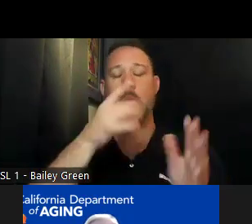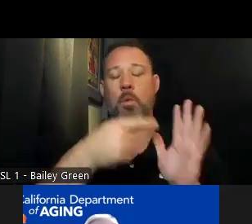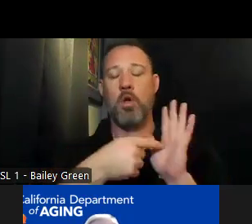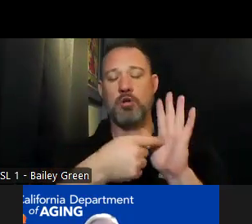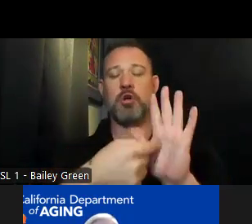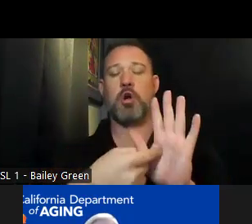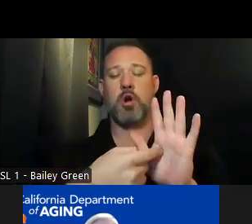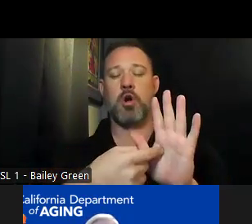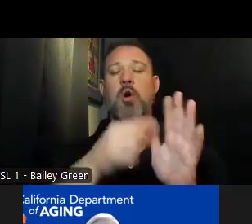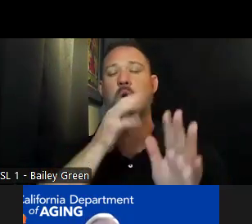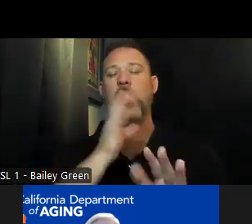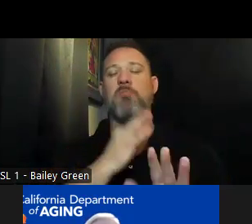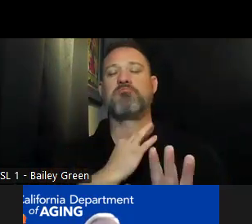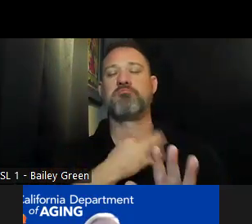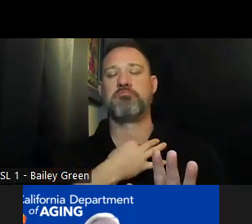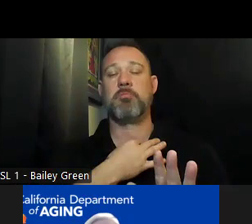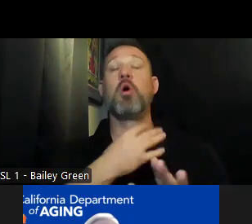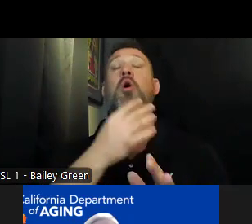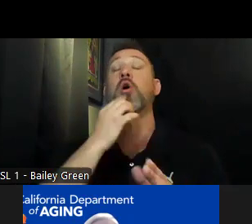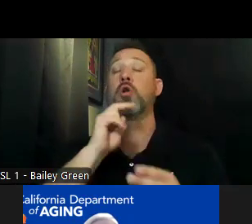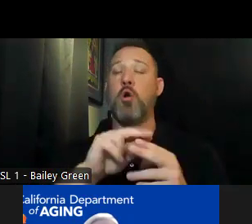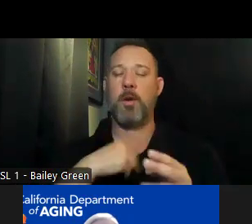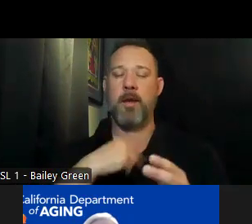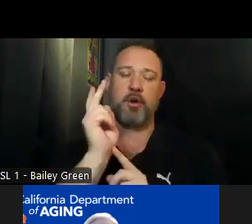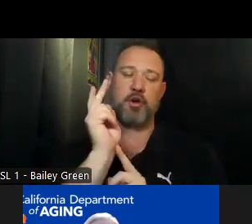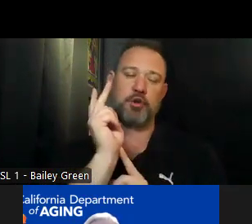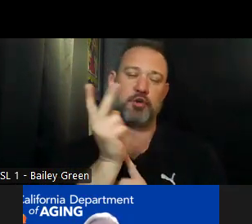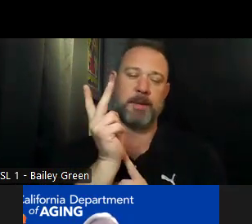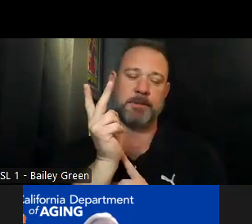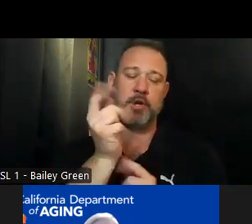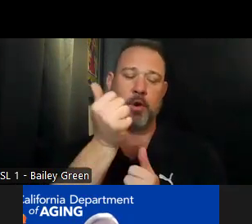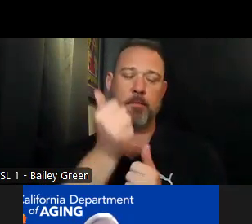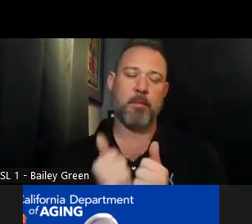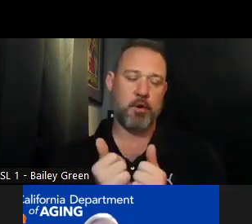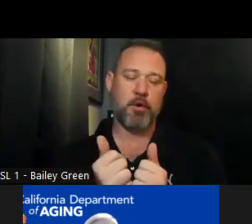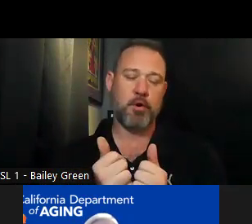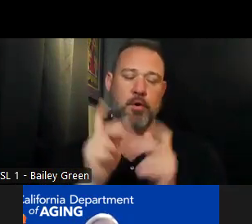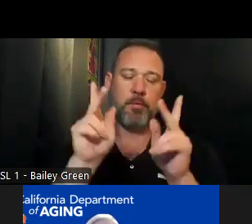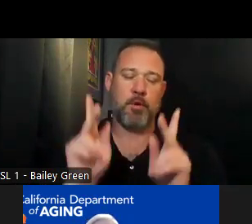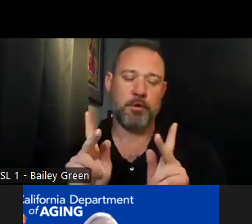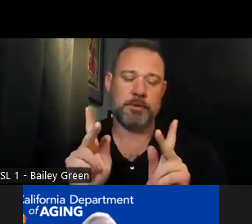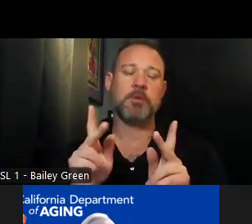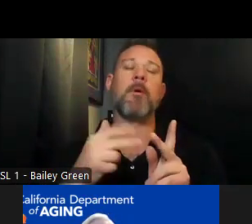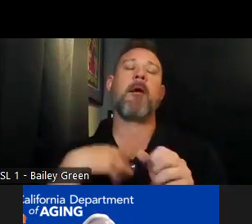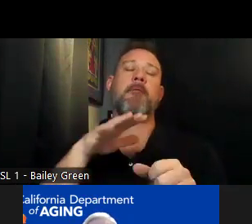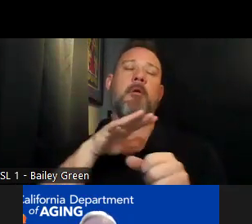and we will unmute your line. Do note that we have 2 minutes per commenter, just to make sure that we have enough